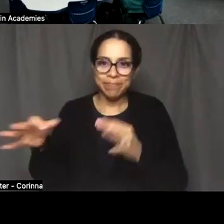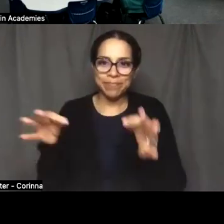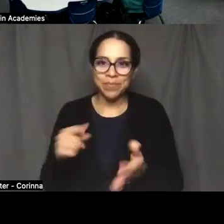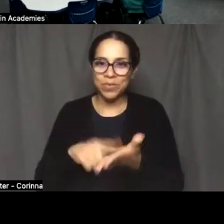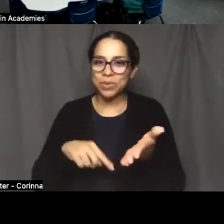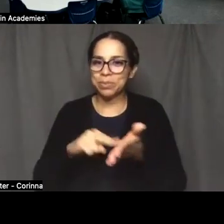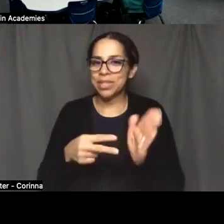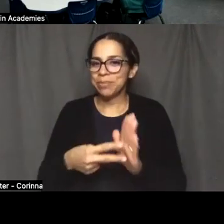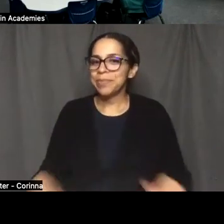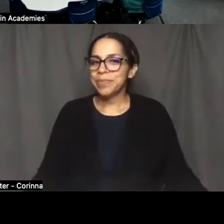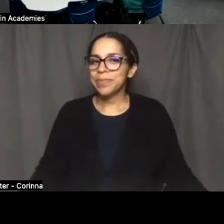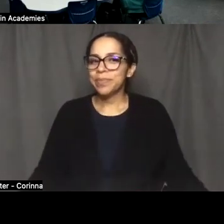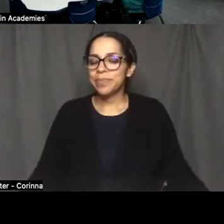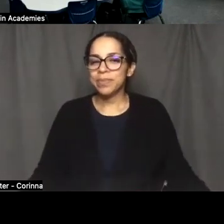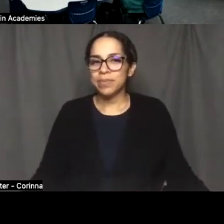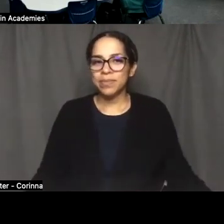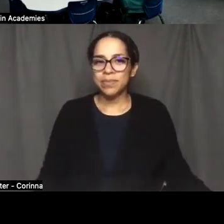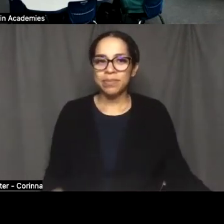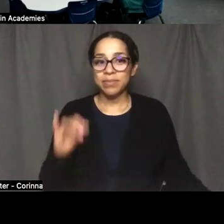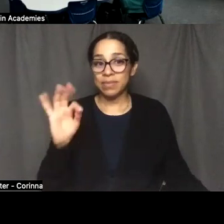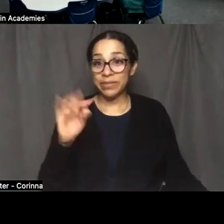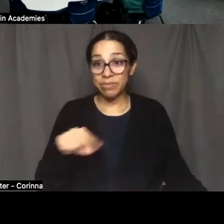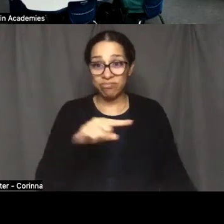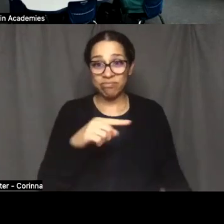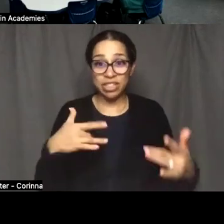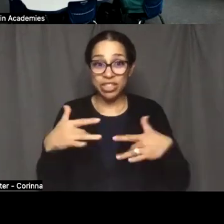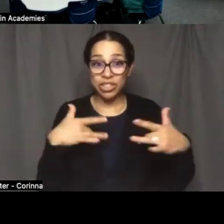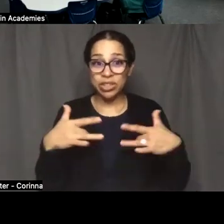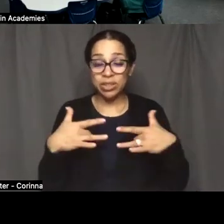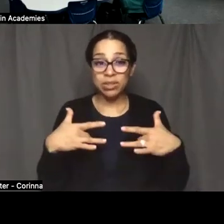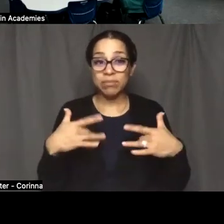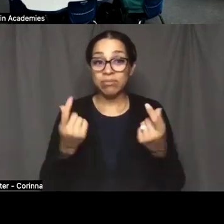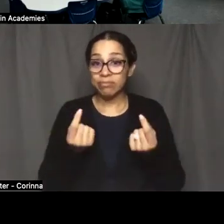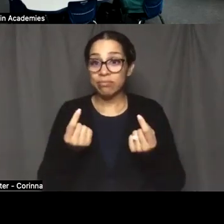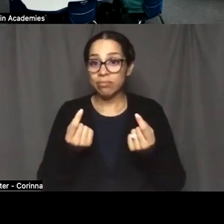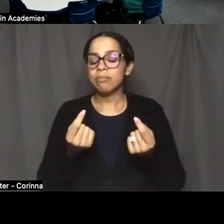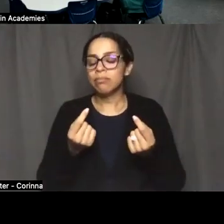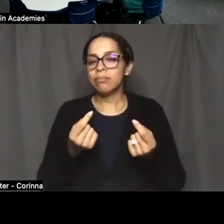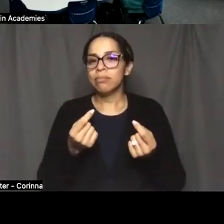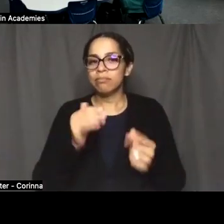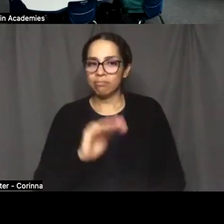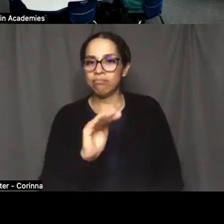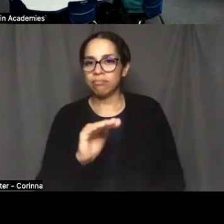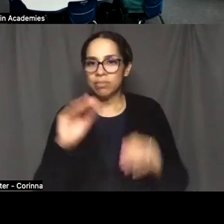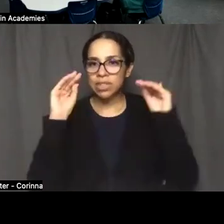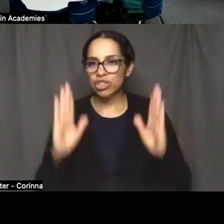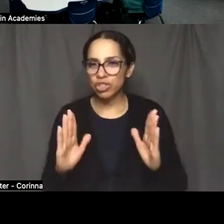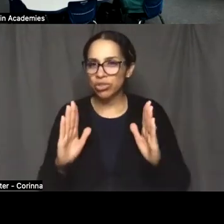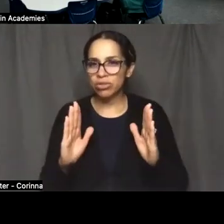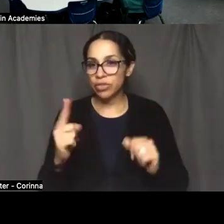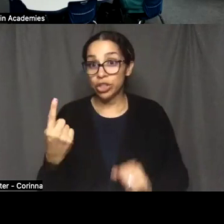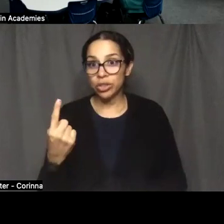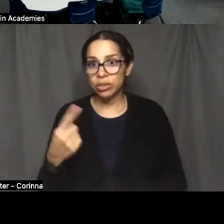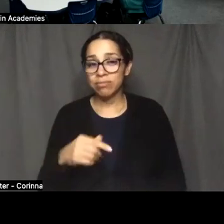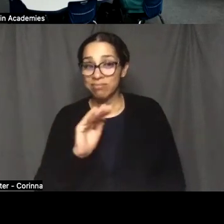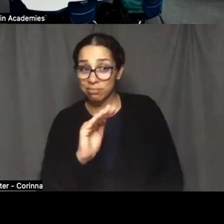If you have concerns, your number one stop is talk to your child's teachers first. Say, hey, I'm worried about this. You know, I'm not